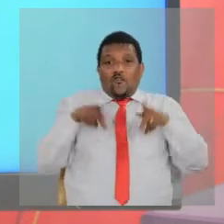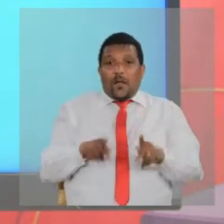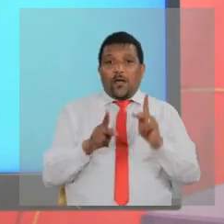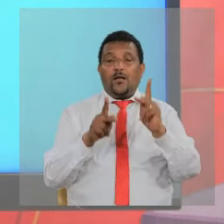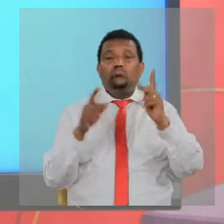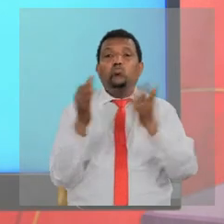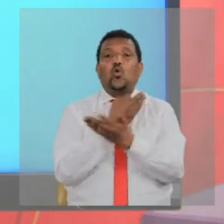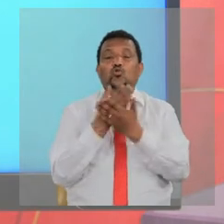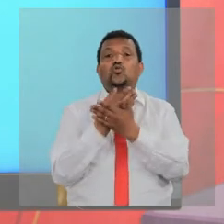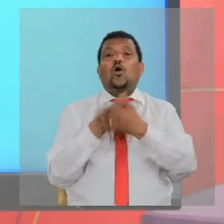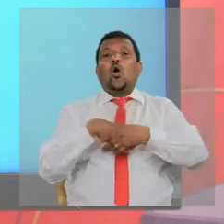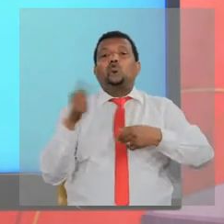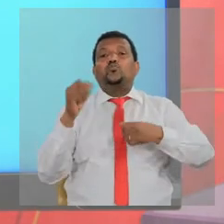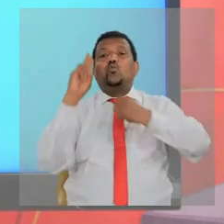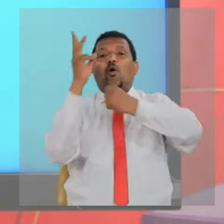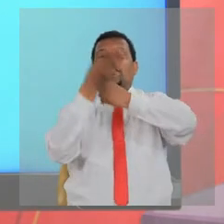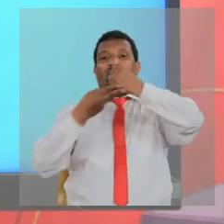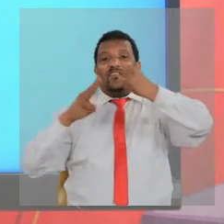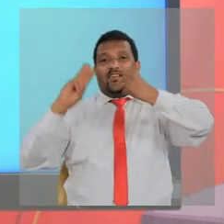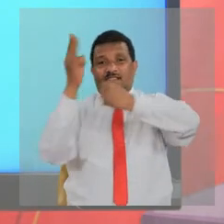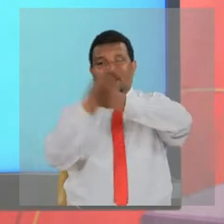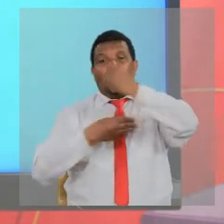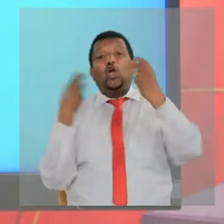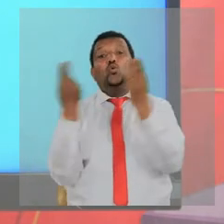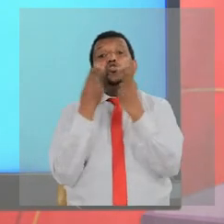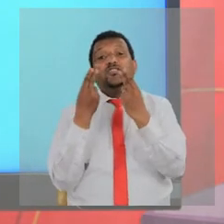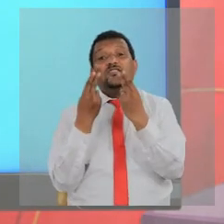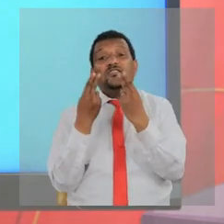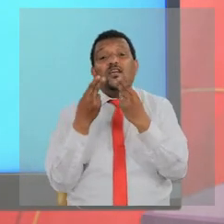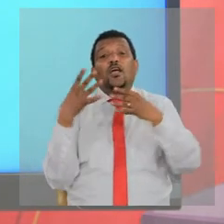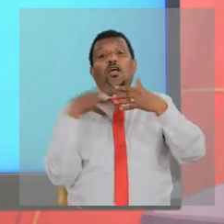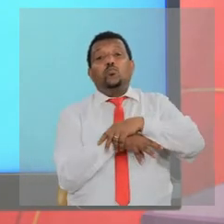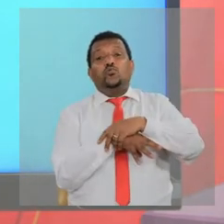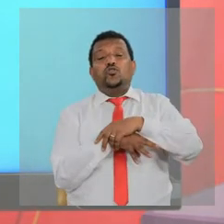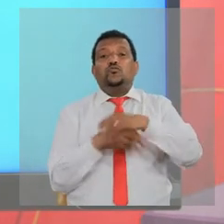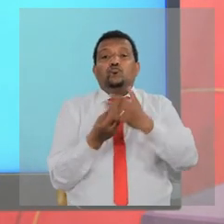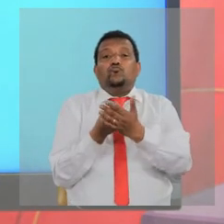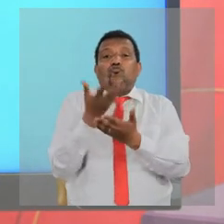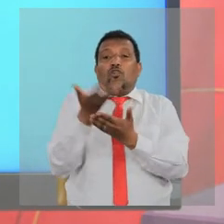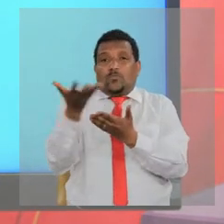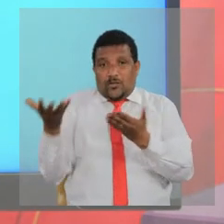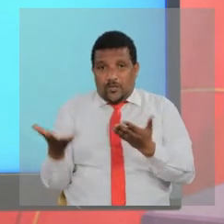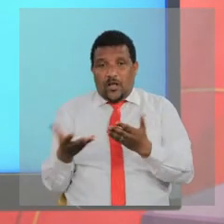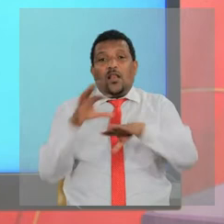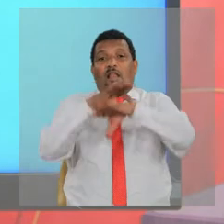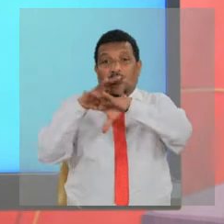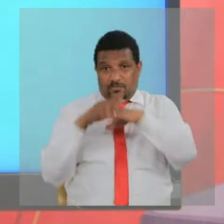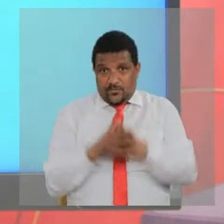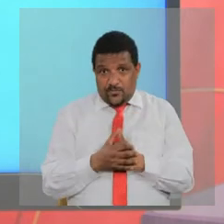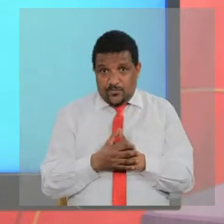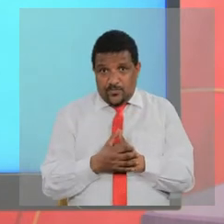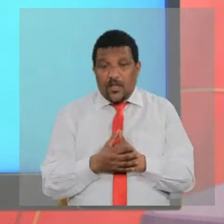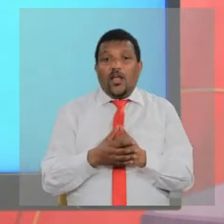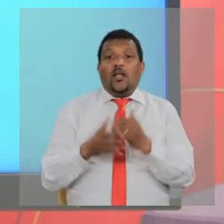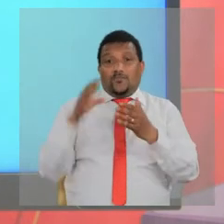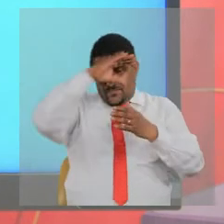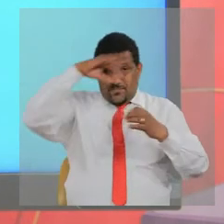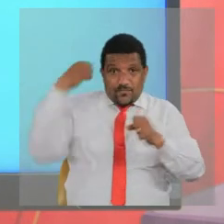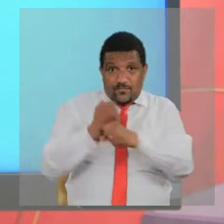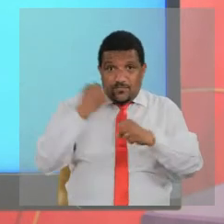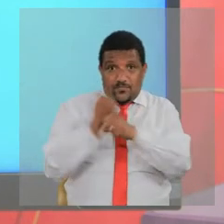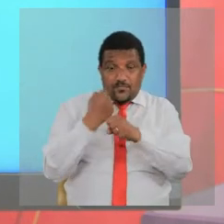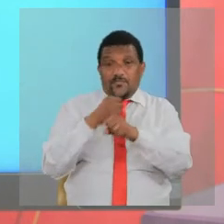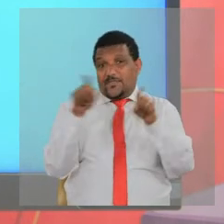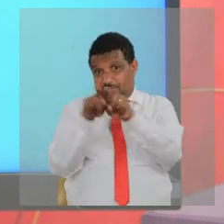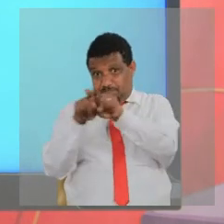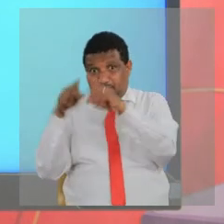produces the output weight using the input fertilizer, land, labor, and